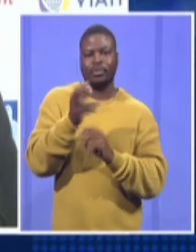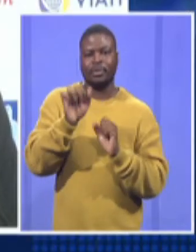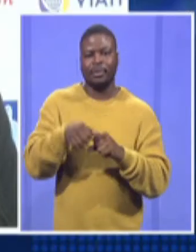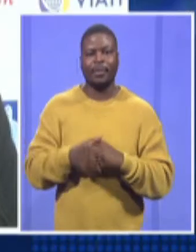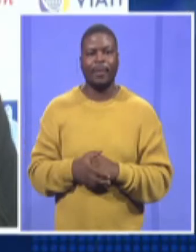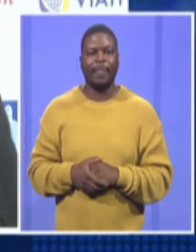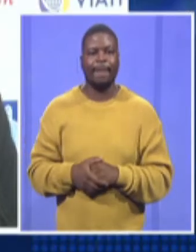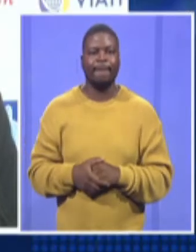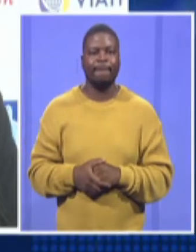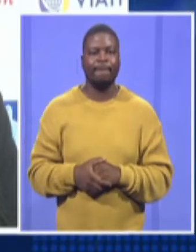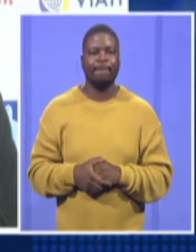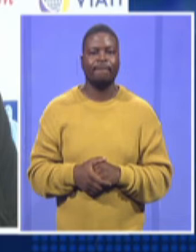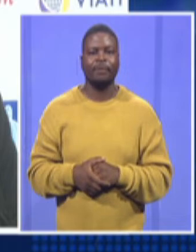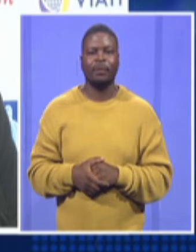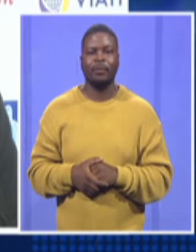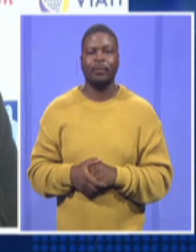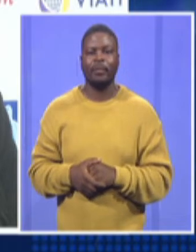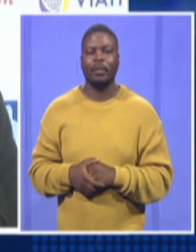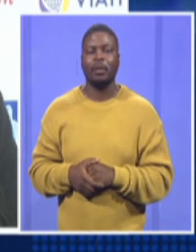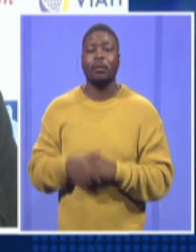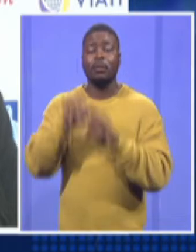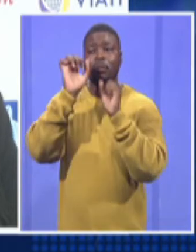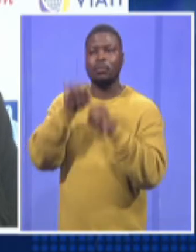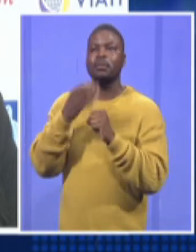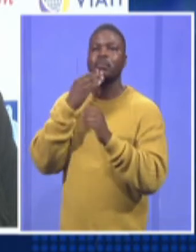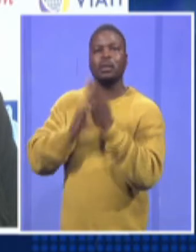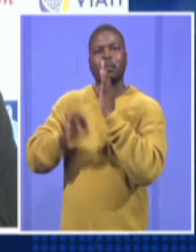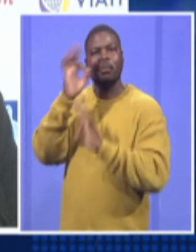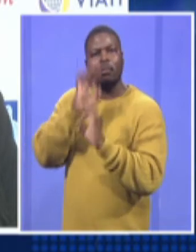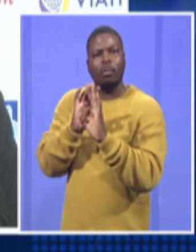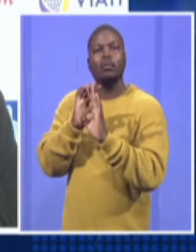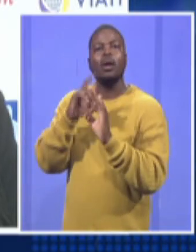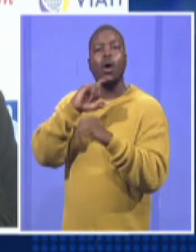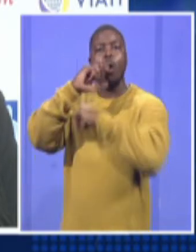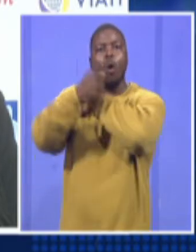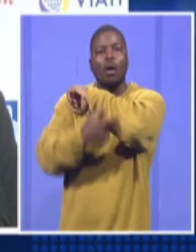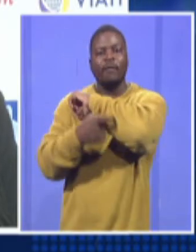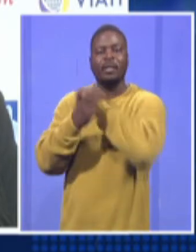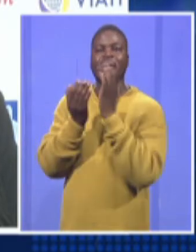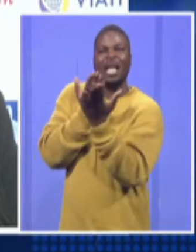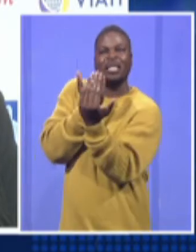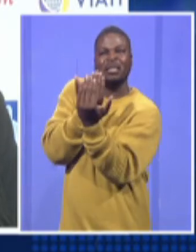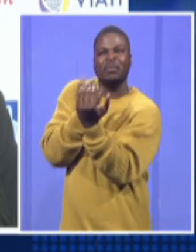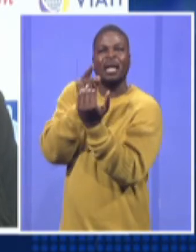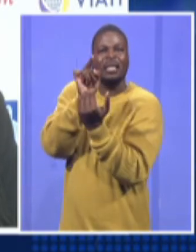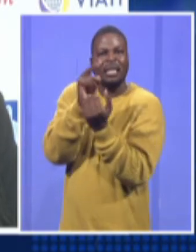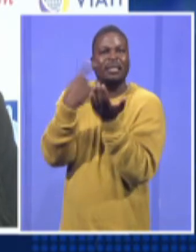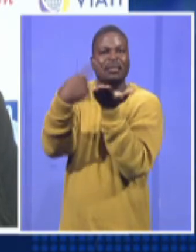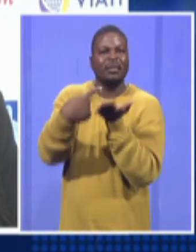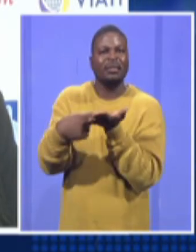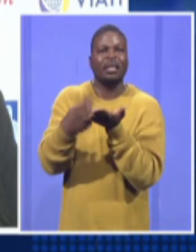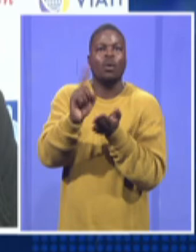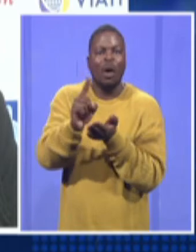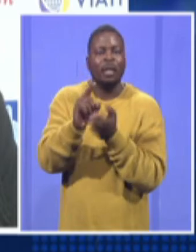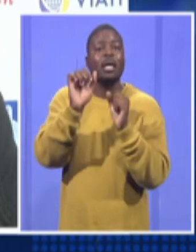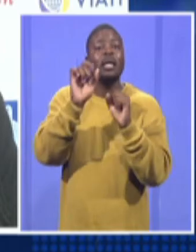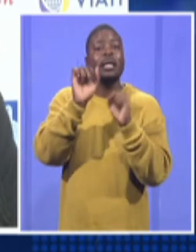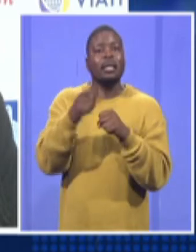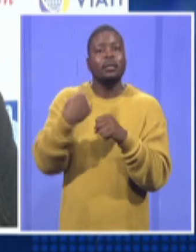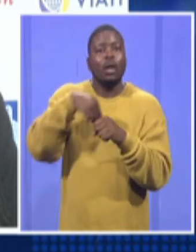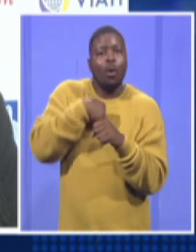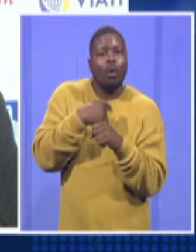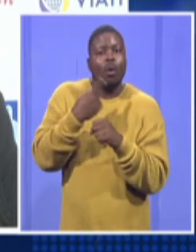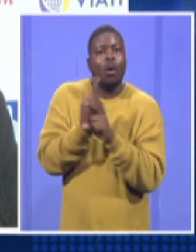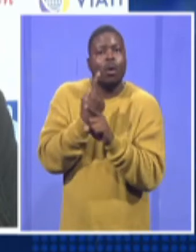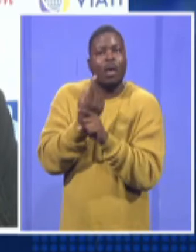So Minoshni, let's talk about what is expected to come out of the conference today, because there's always been conversations. When there's conversations